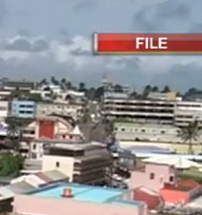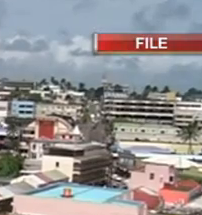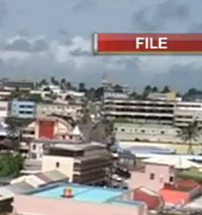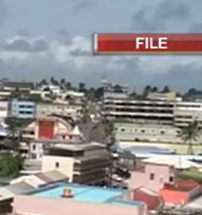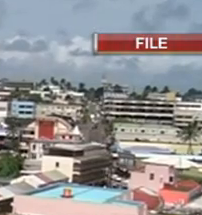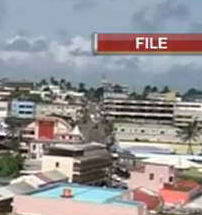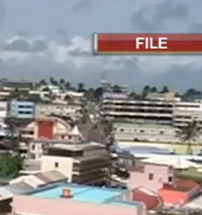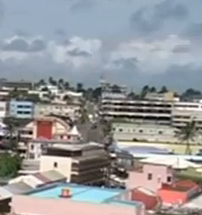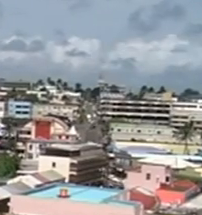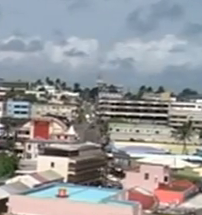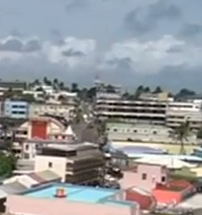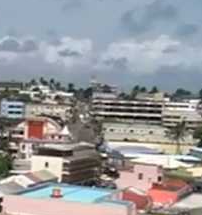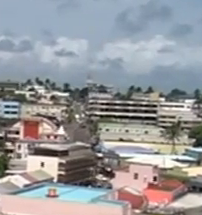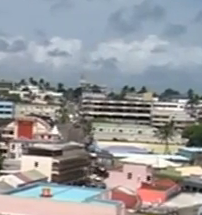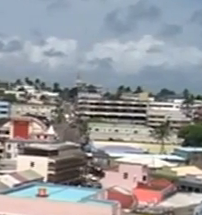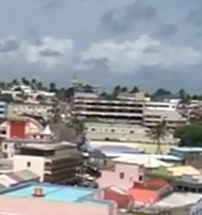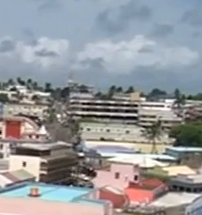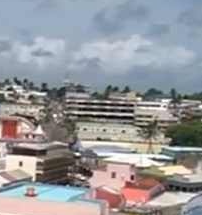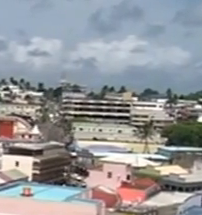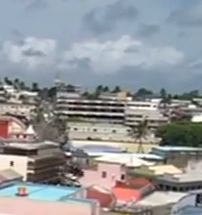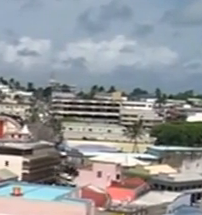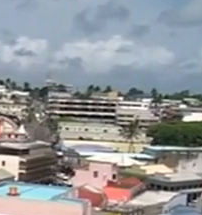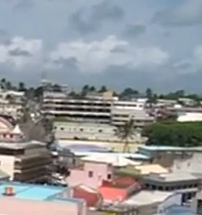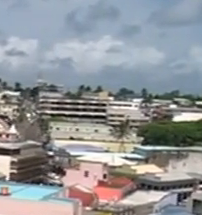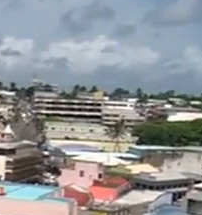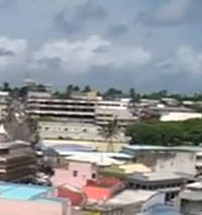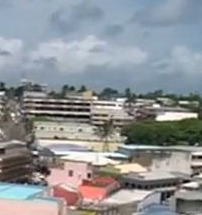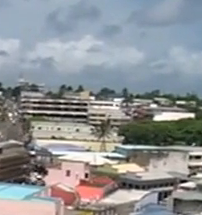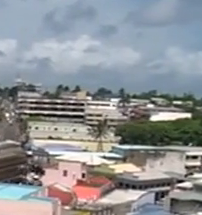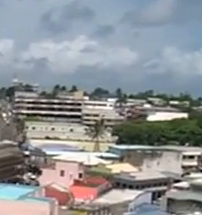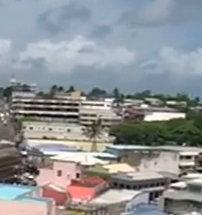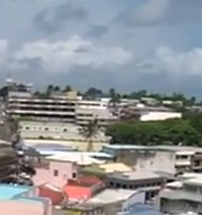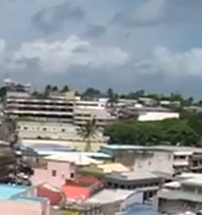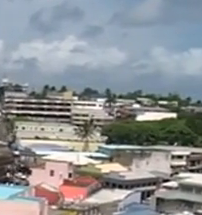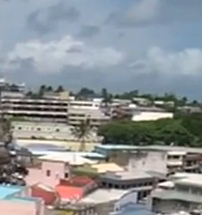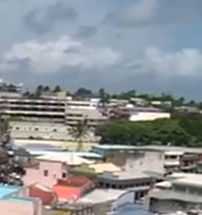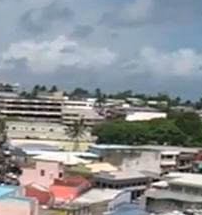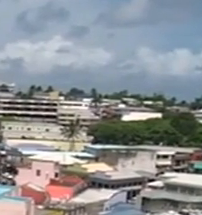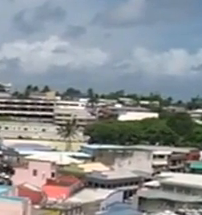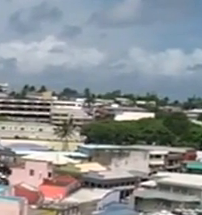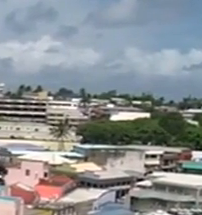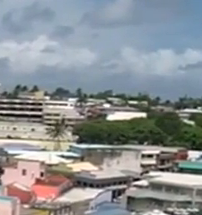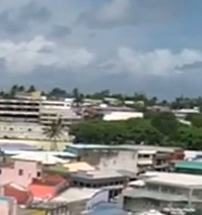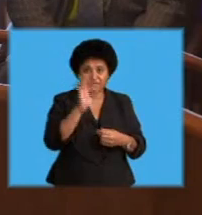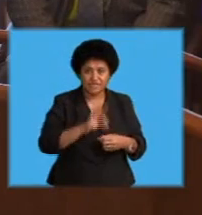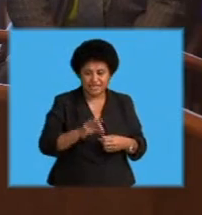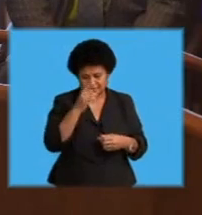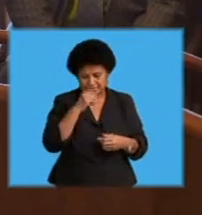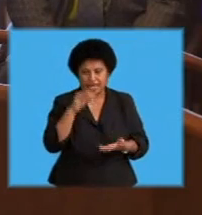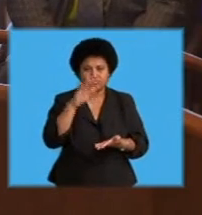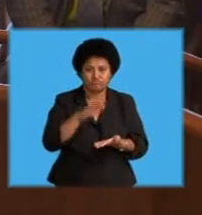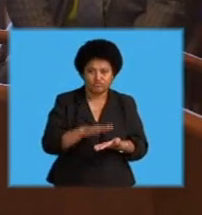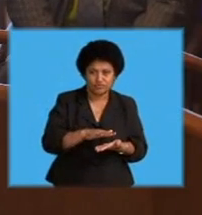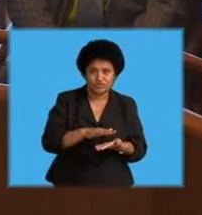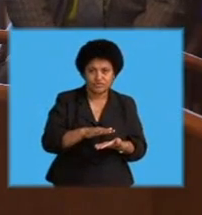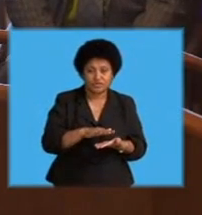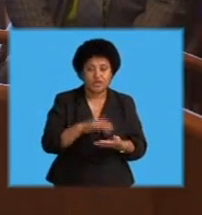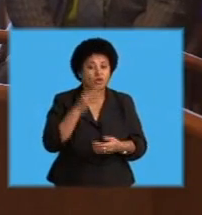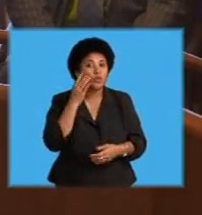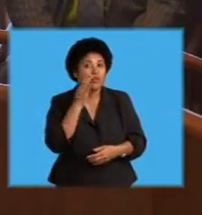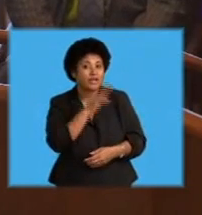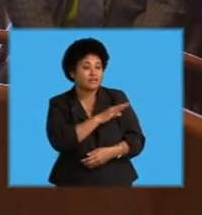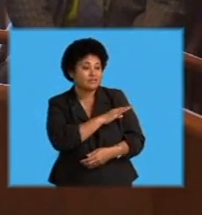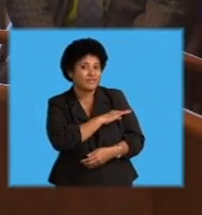of 60:40 as opposed to 83:7 prior to 2006. When the Bainimarama government